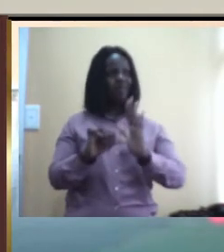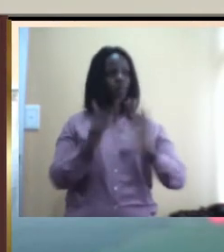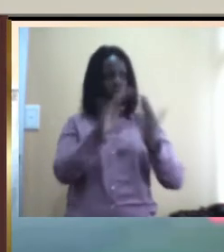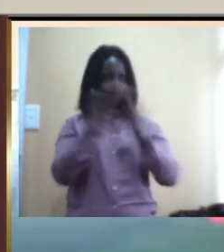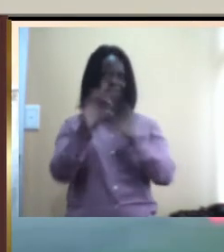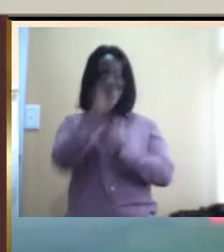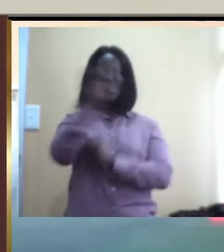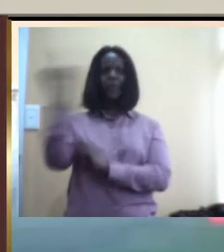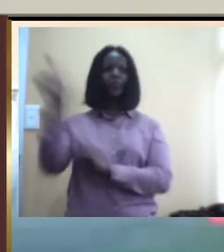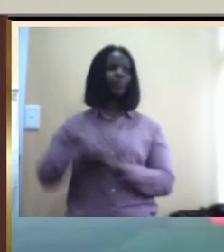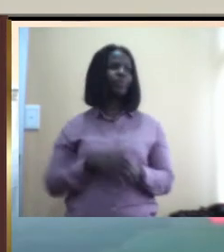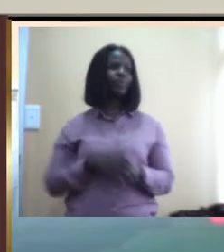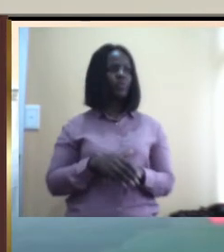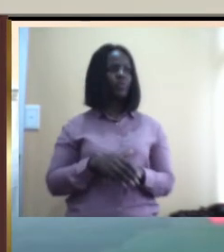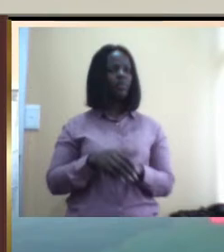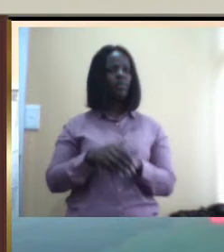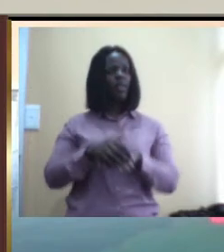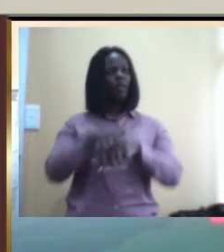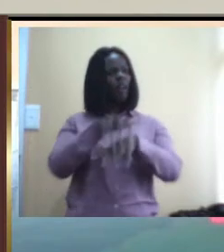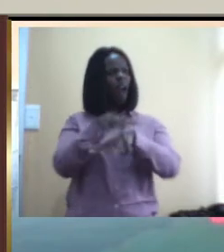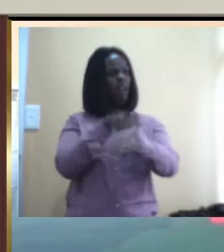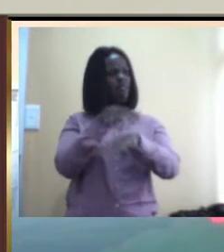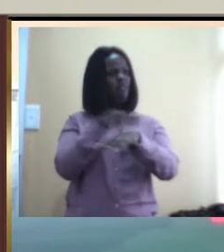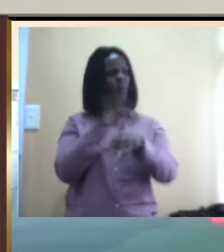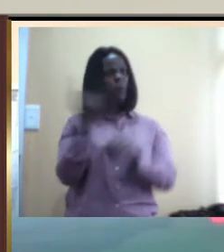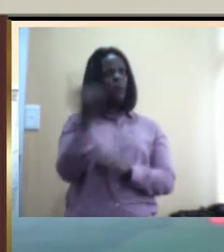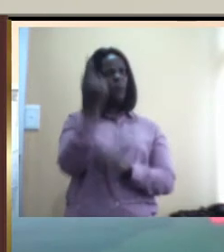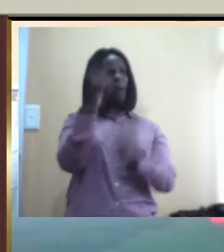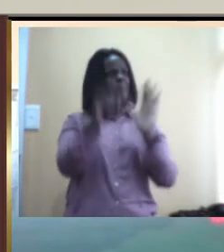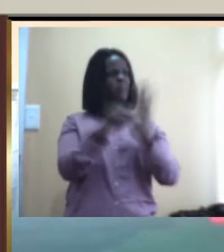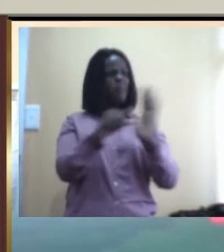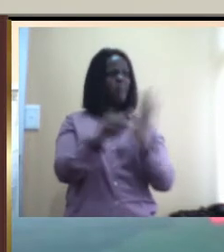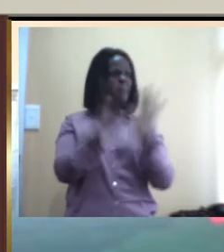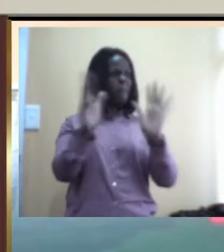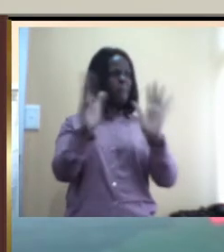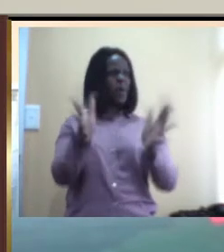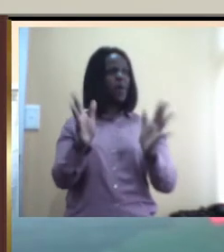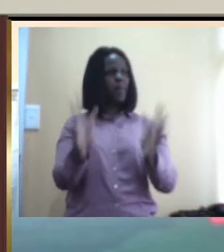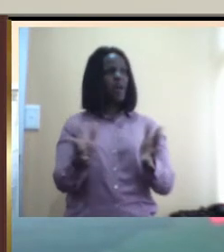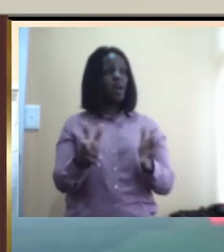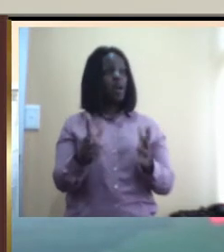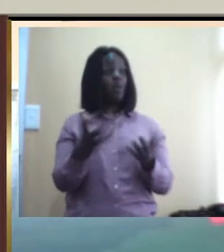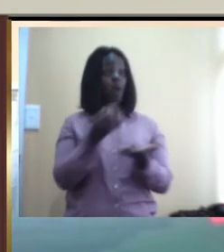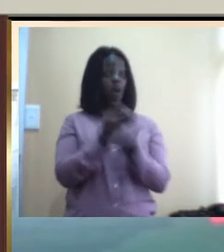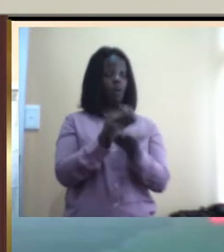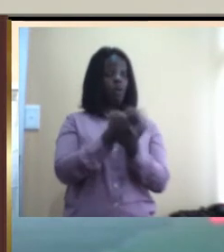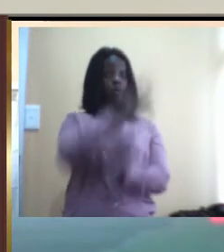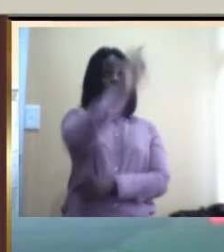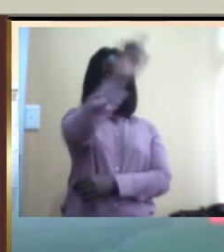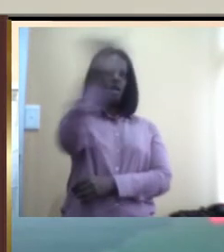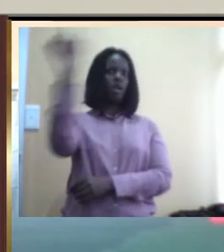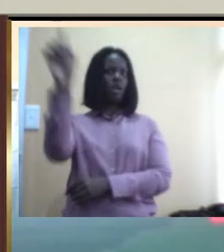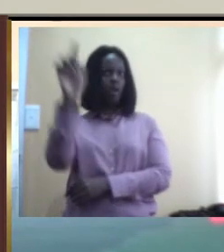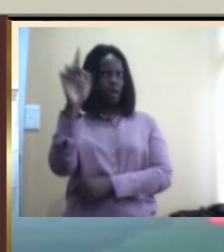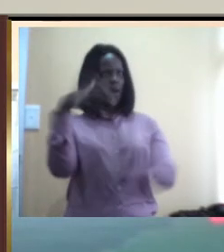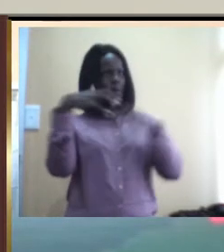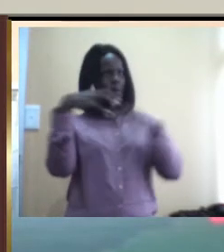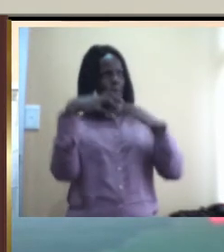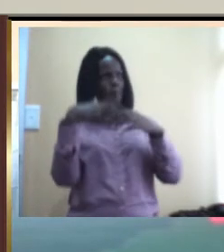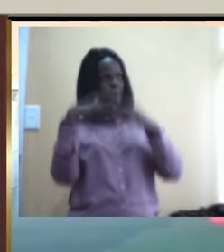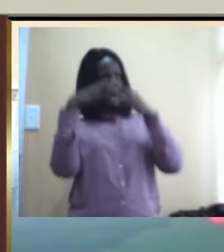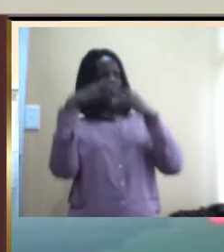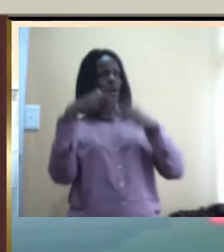societies. Agriculture is not only the critical pillar on which the economies of the world are founded, but it